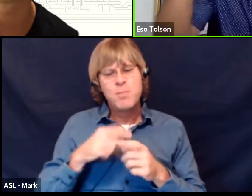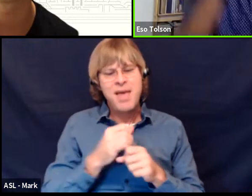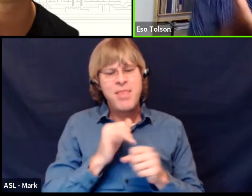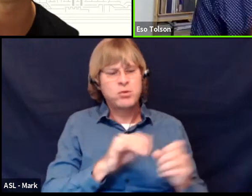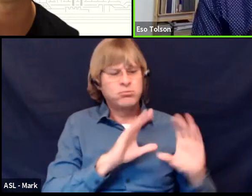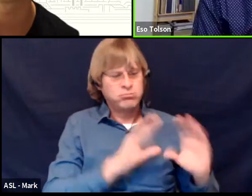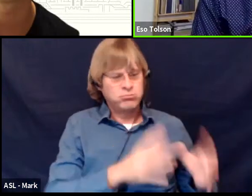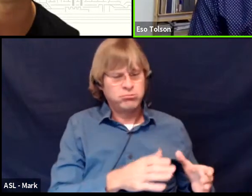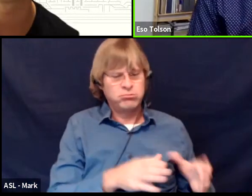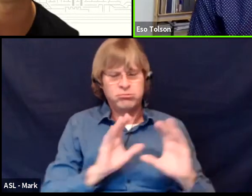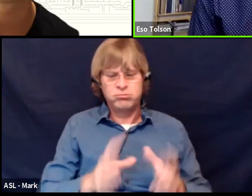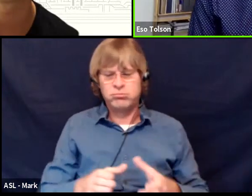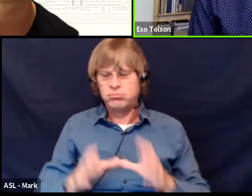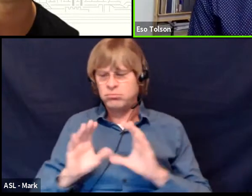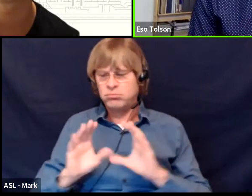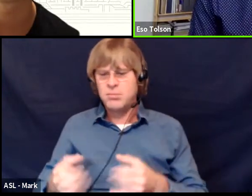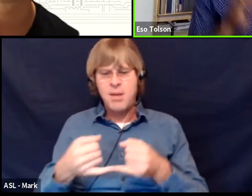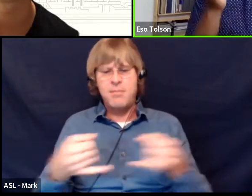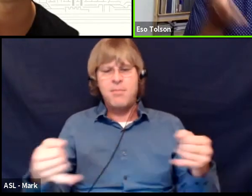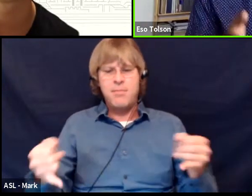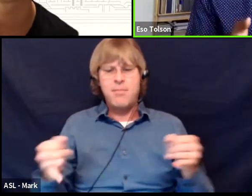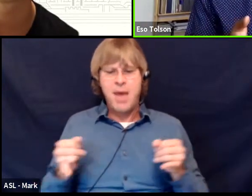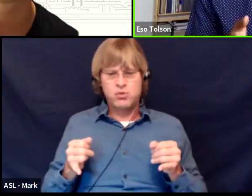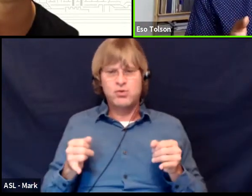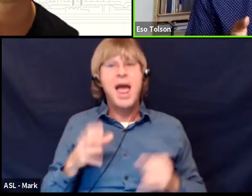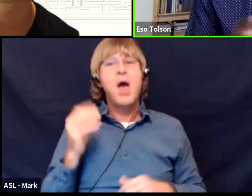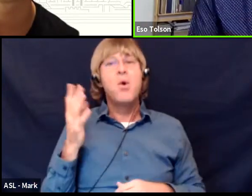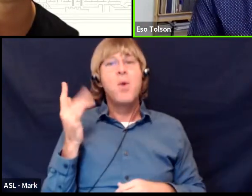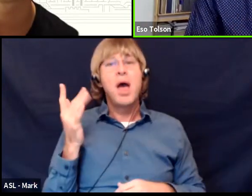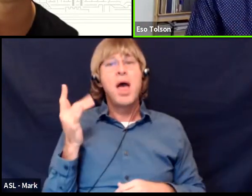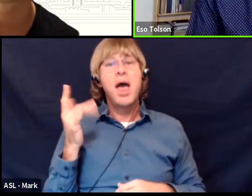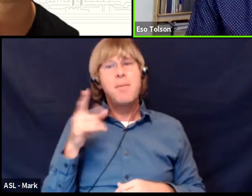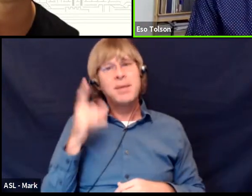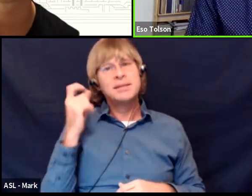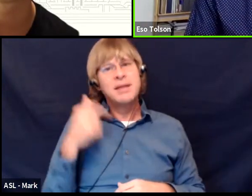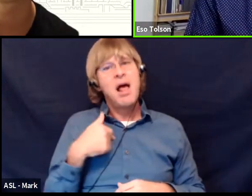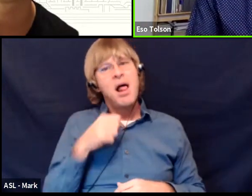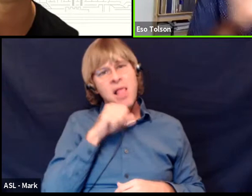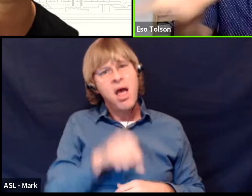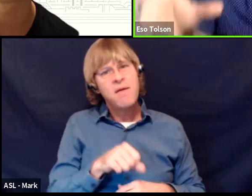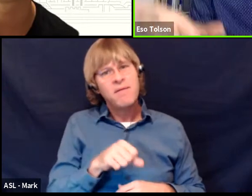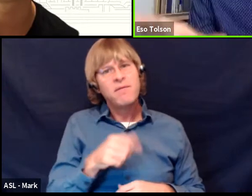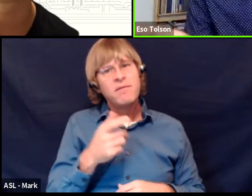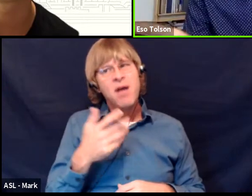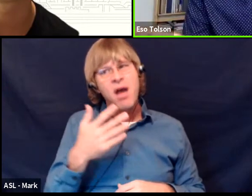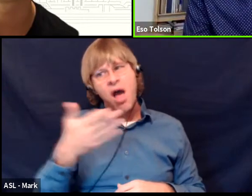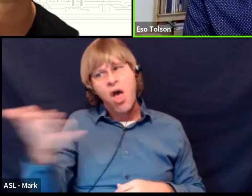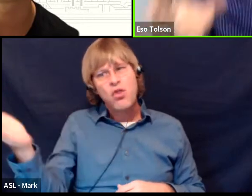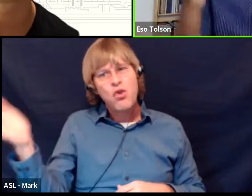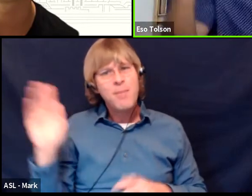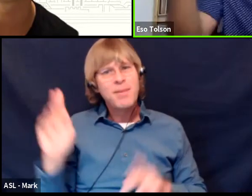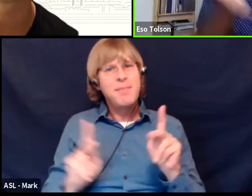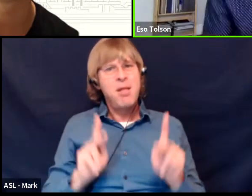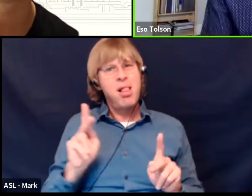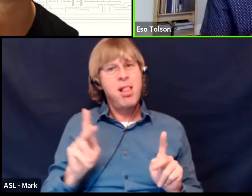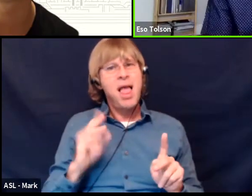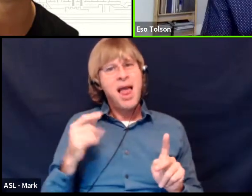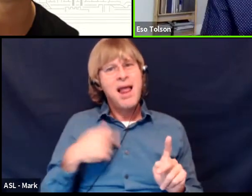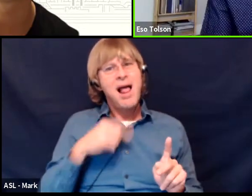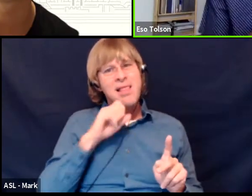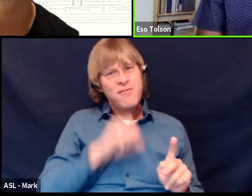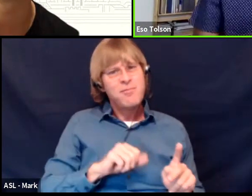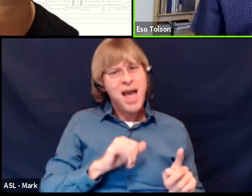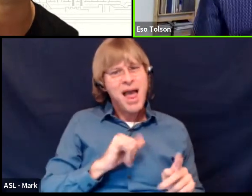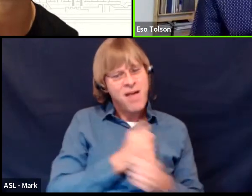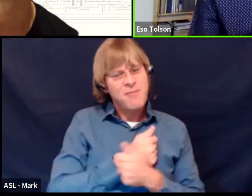those boundaries and doing that because I love other people and I also love